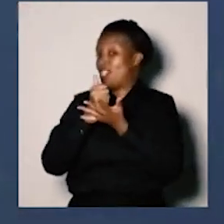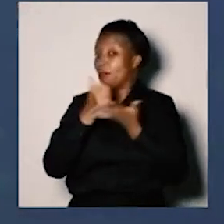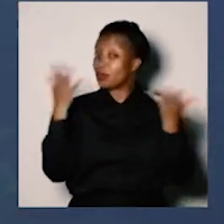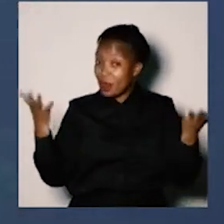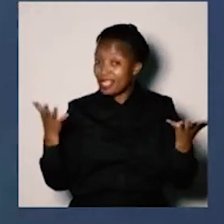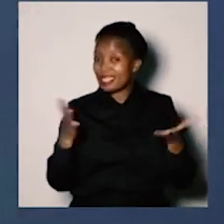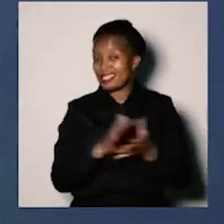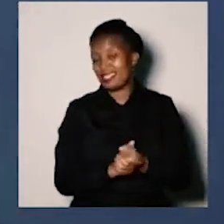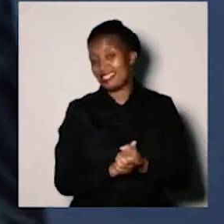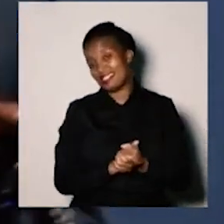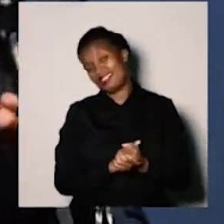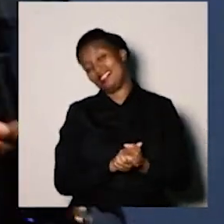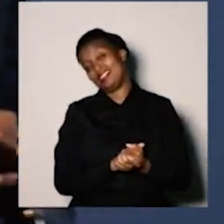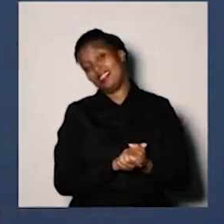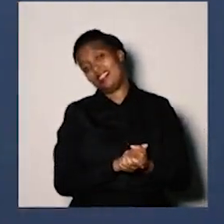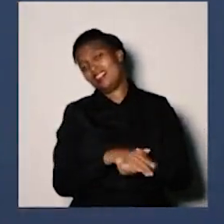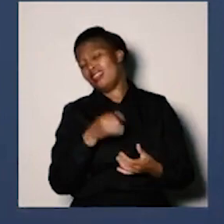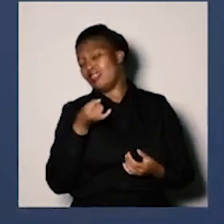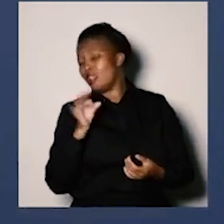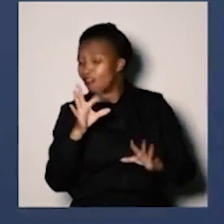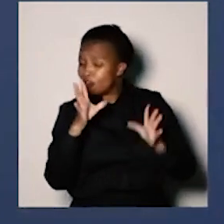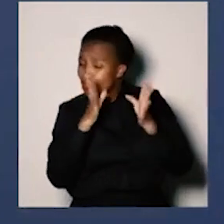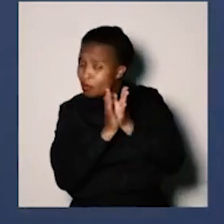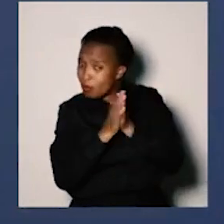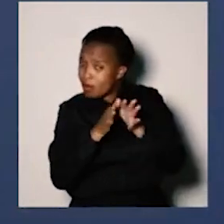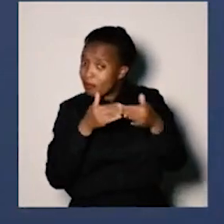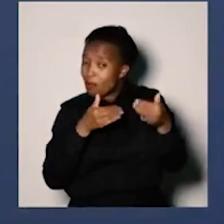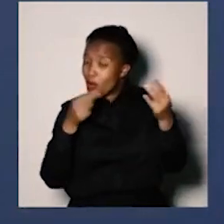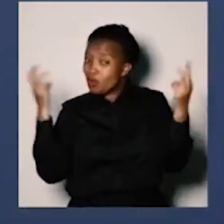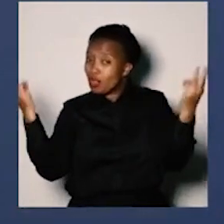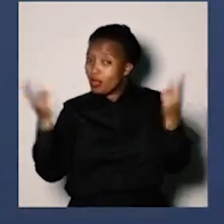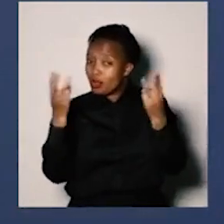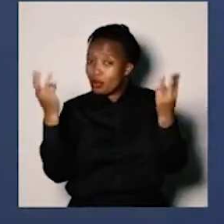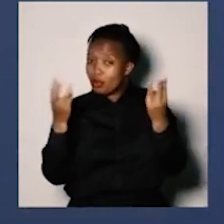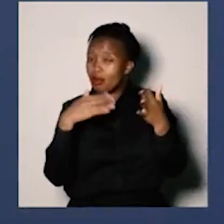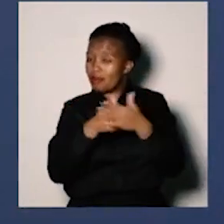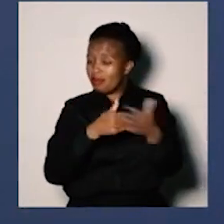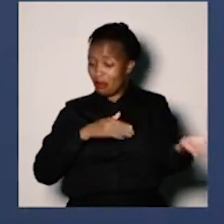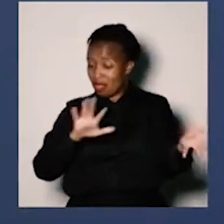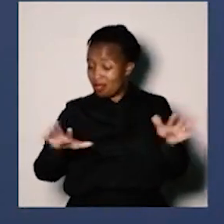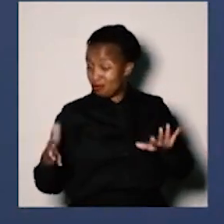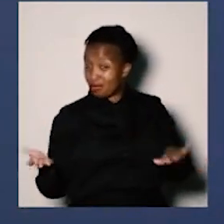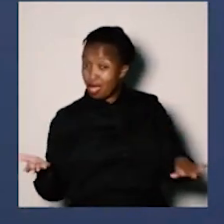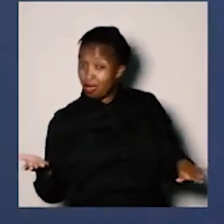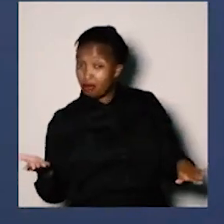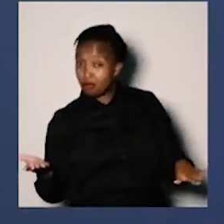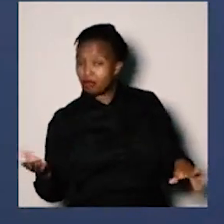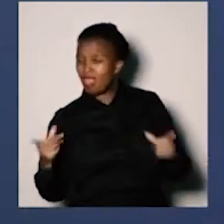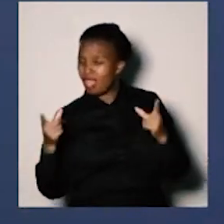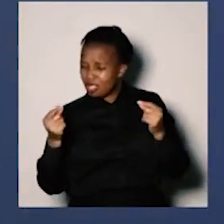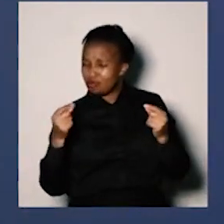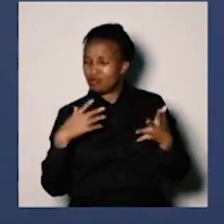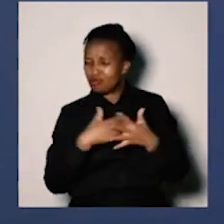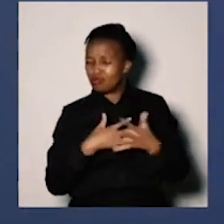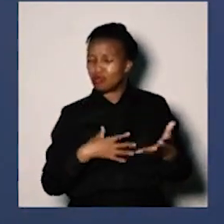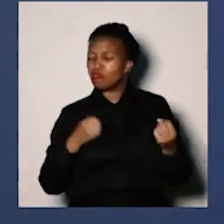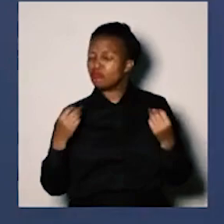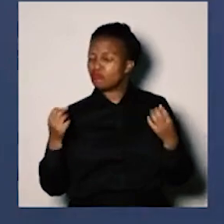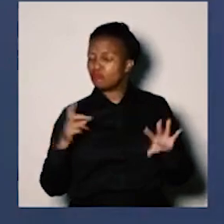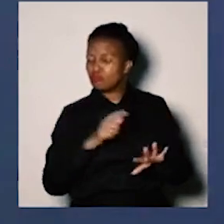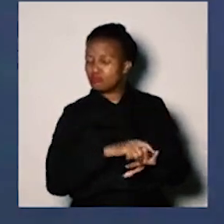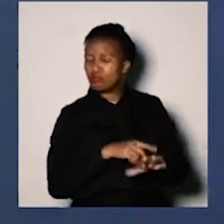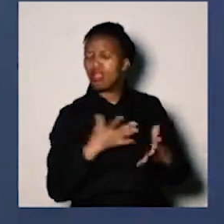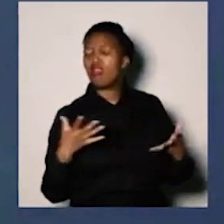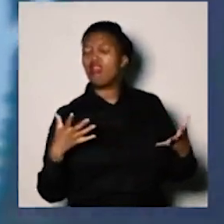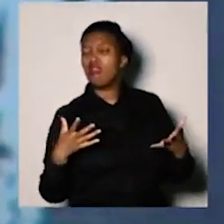And if you've ever had to pray with people who are at that time of death, which I've done a couple of times, and if you ever